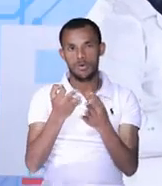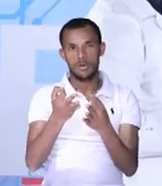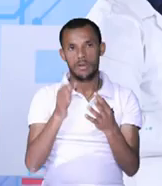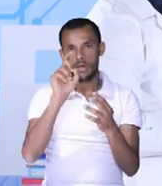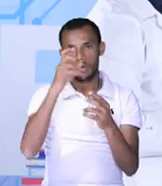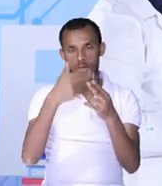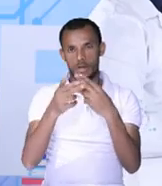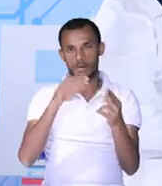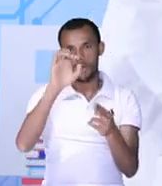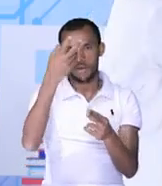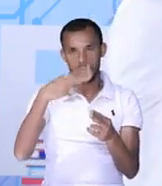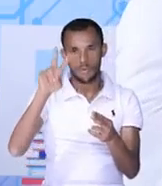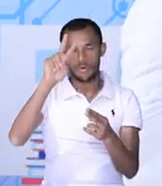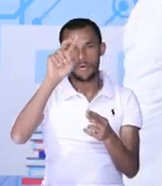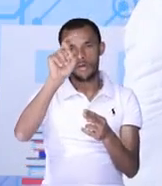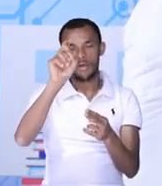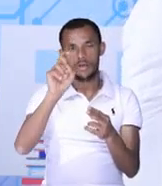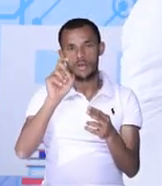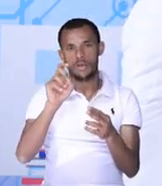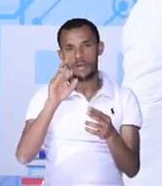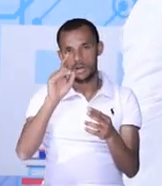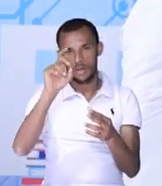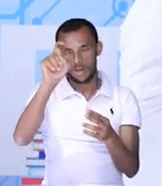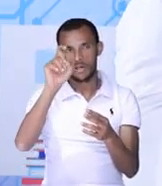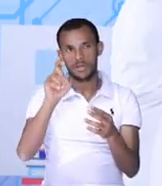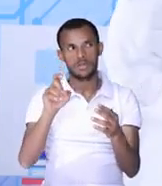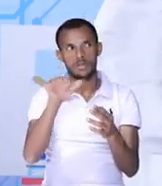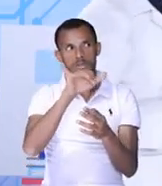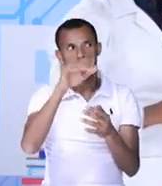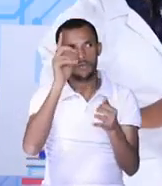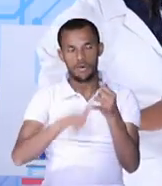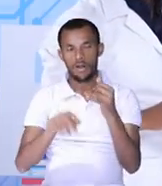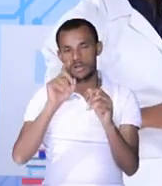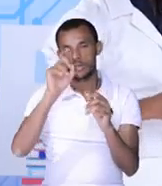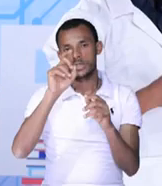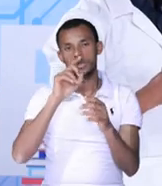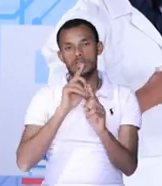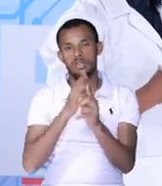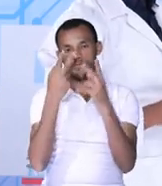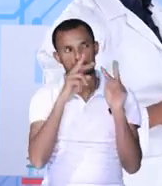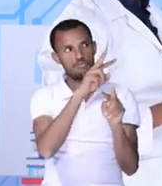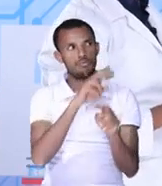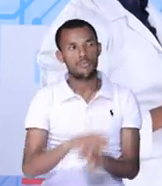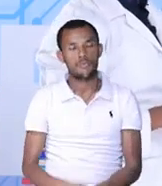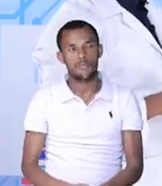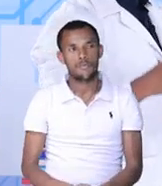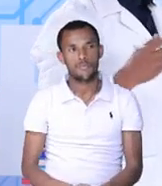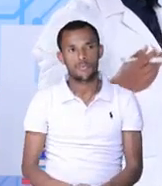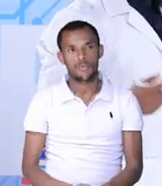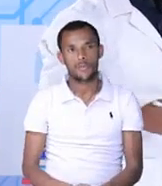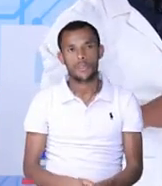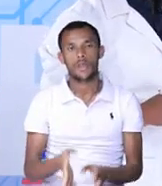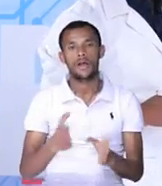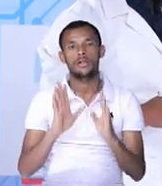x times e raised to x dx will be this one. This is the final answer. Now,